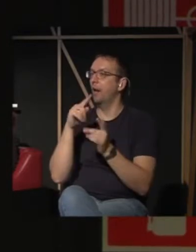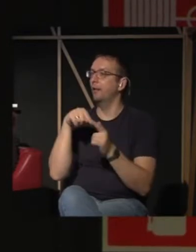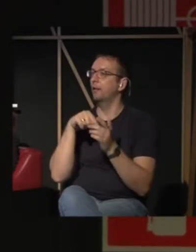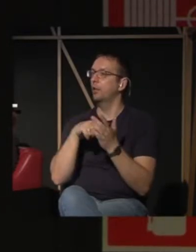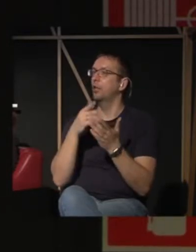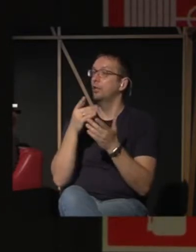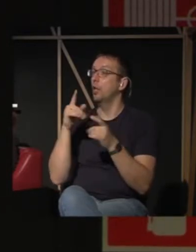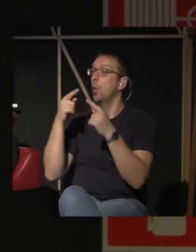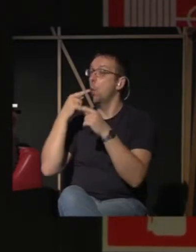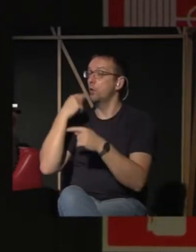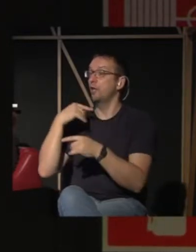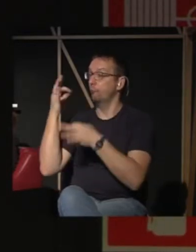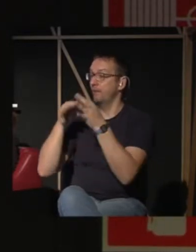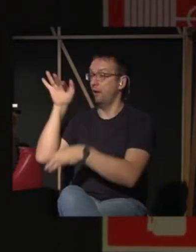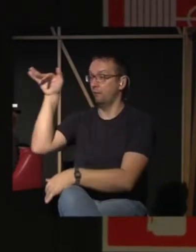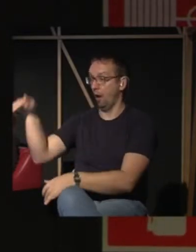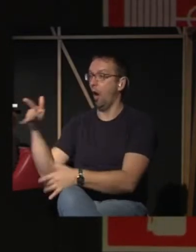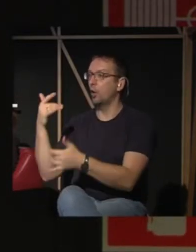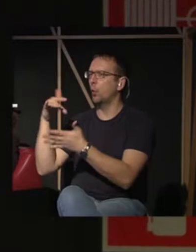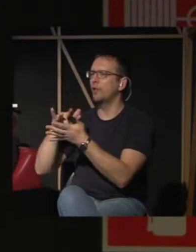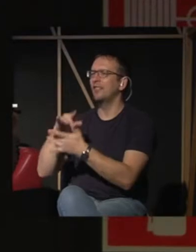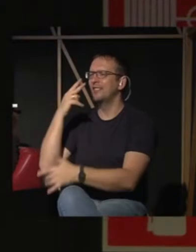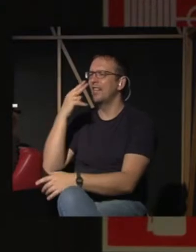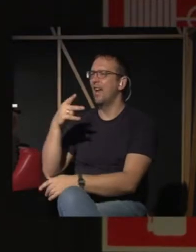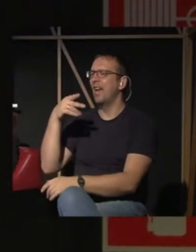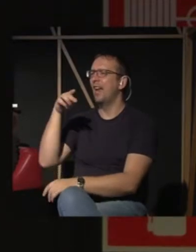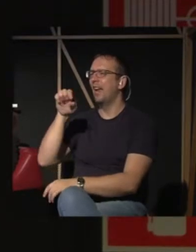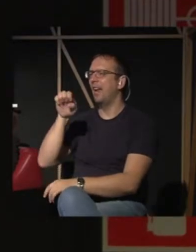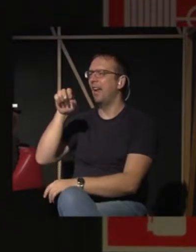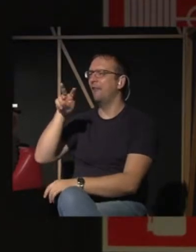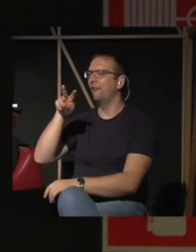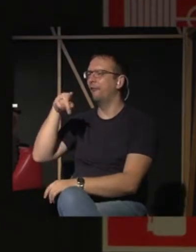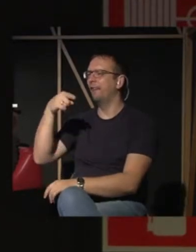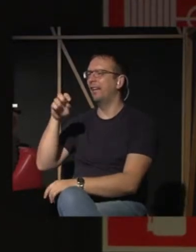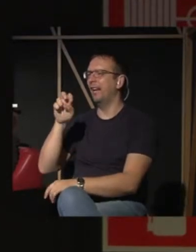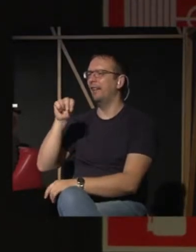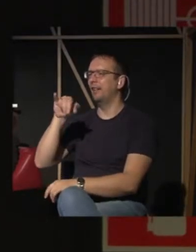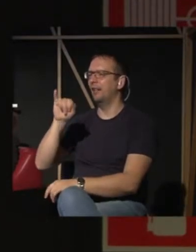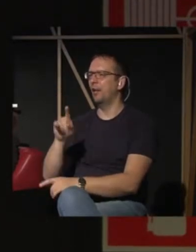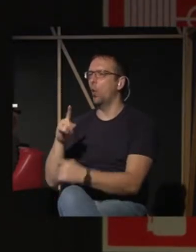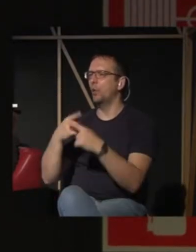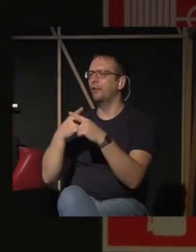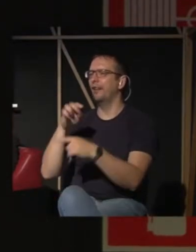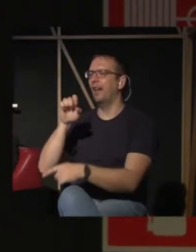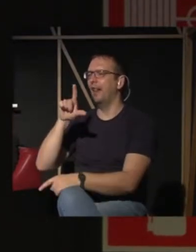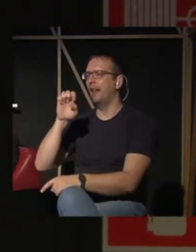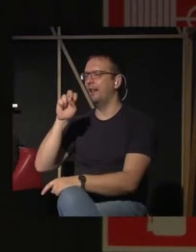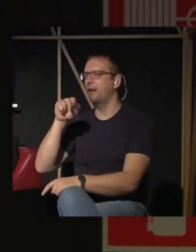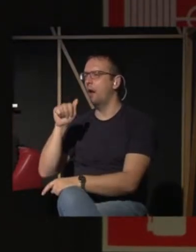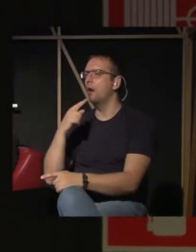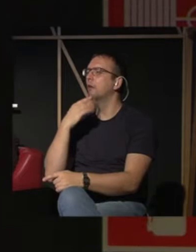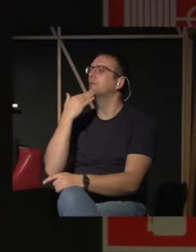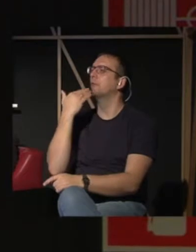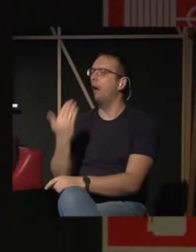us. Perspectiva is here with us. So a huge thank you to all of you as well. And as I have mentioned before, your recommendations